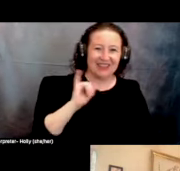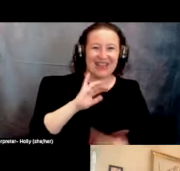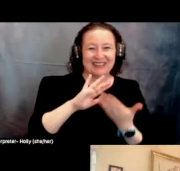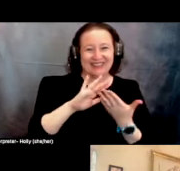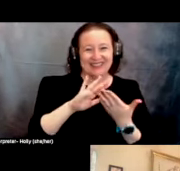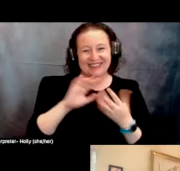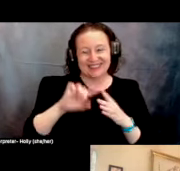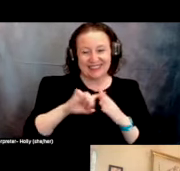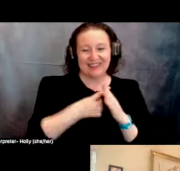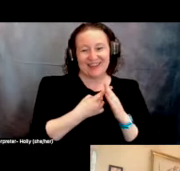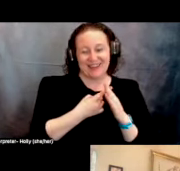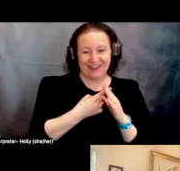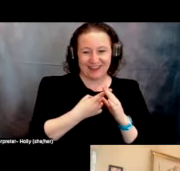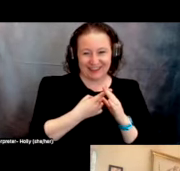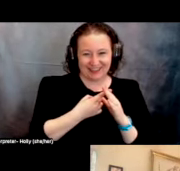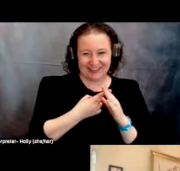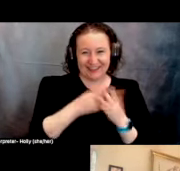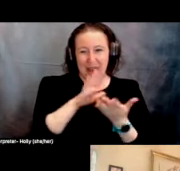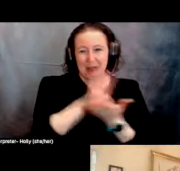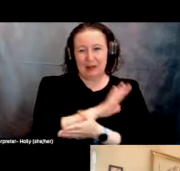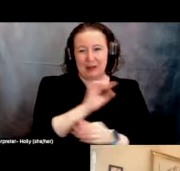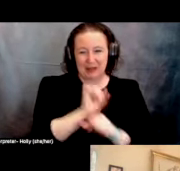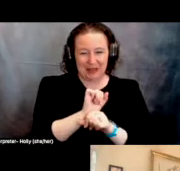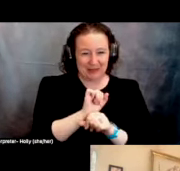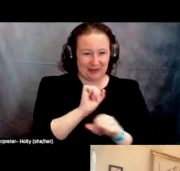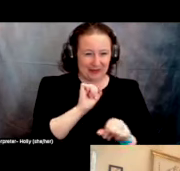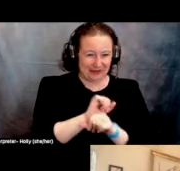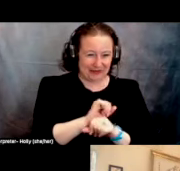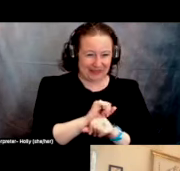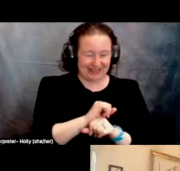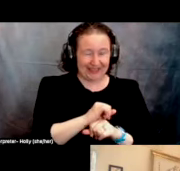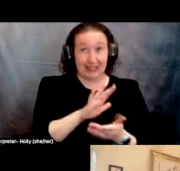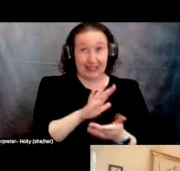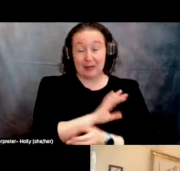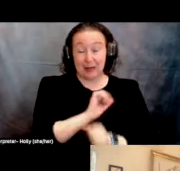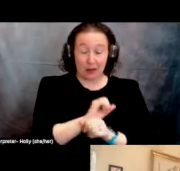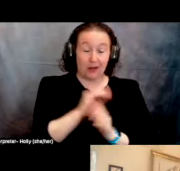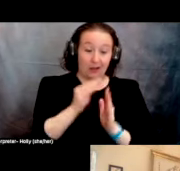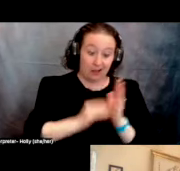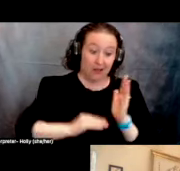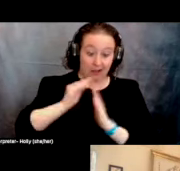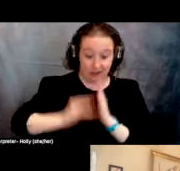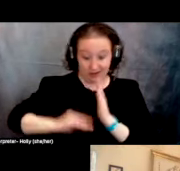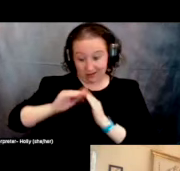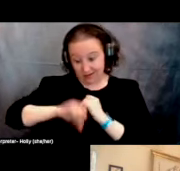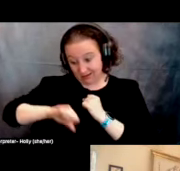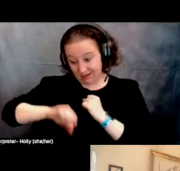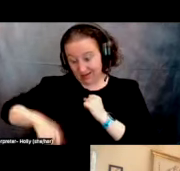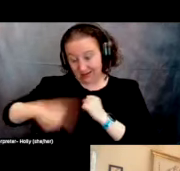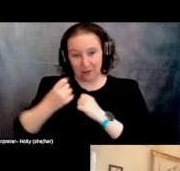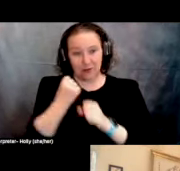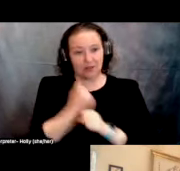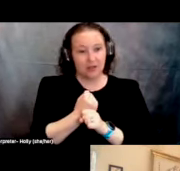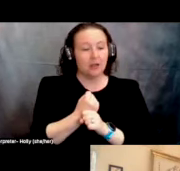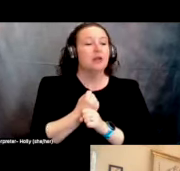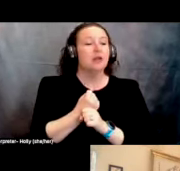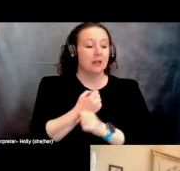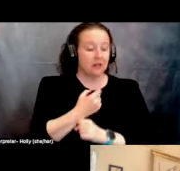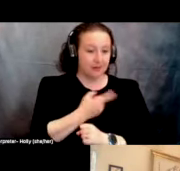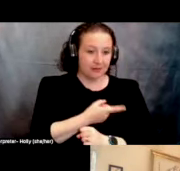the paperwork, you know, the paperwork that lasted like a year. And but then they did get